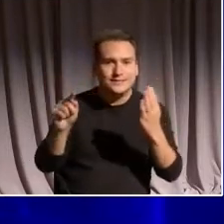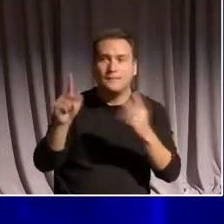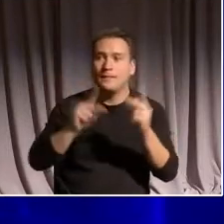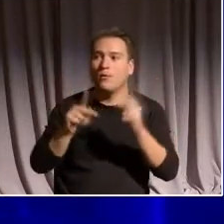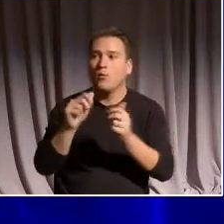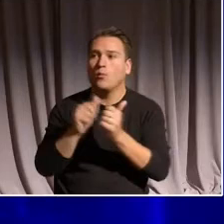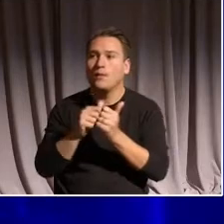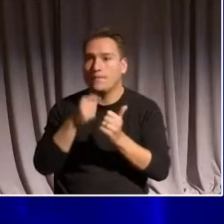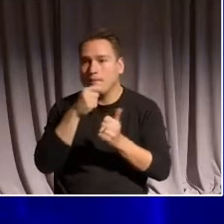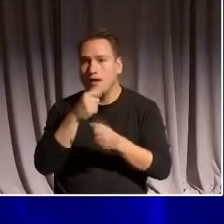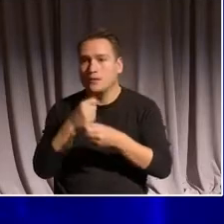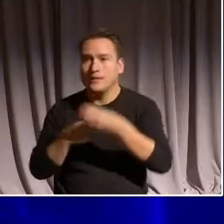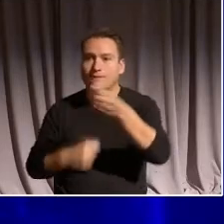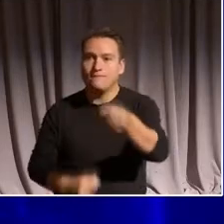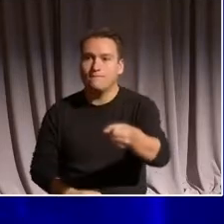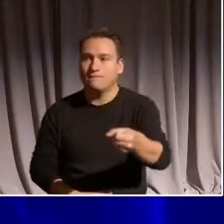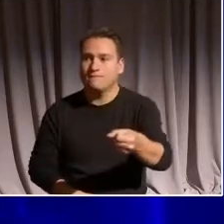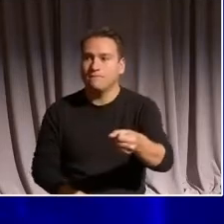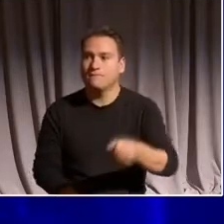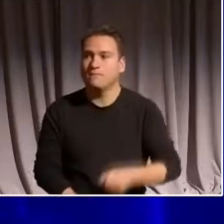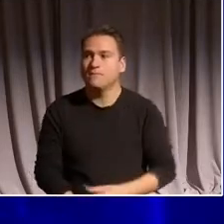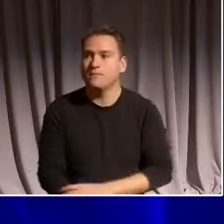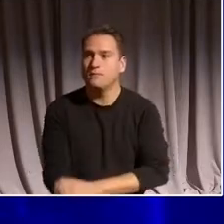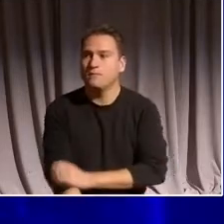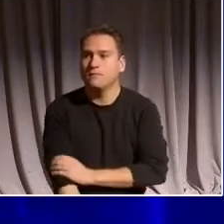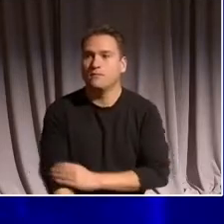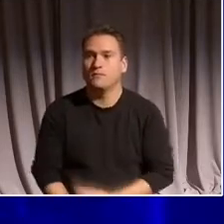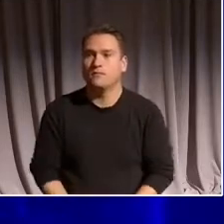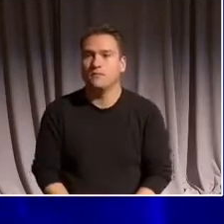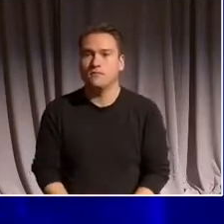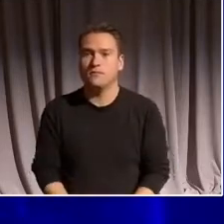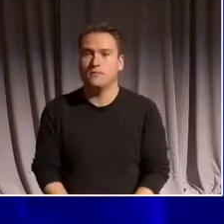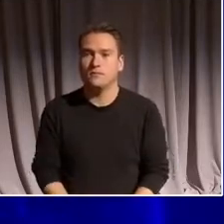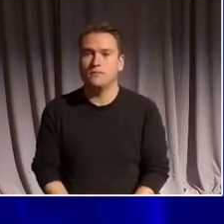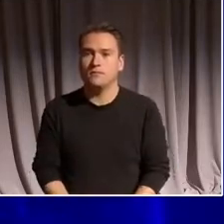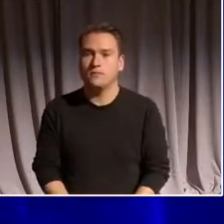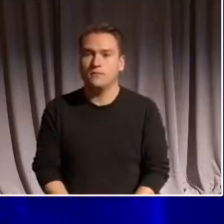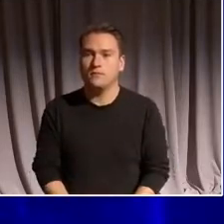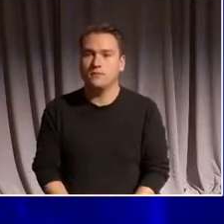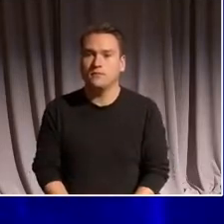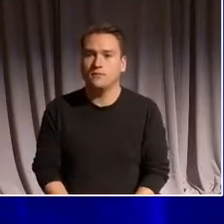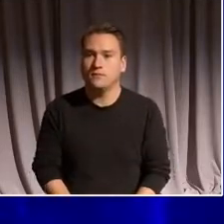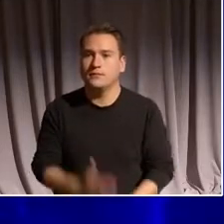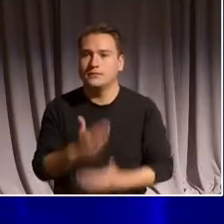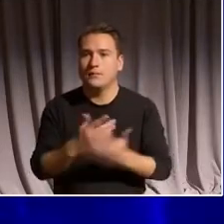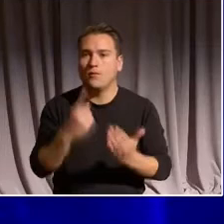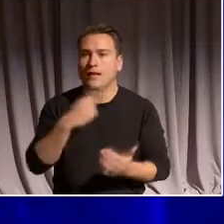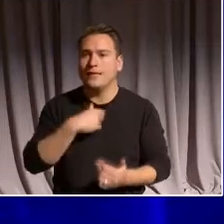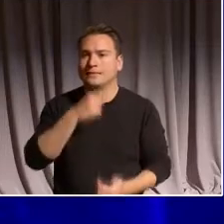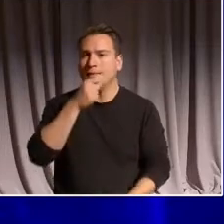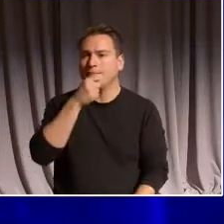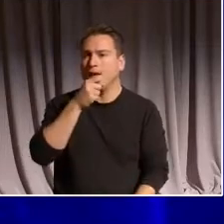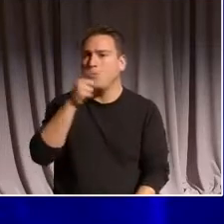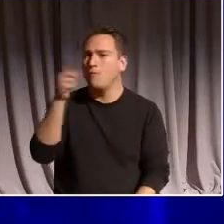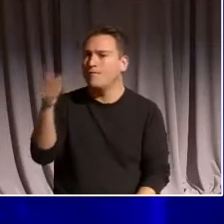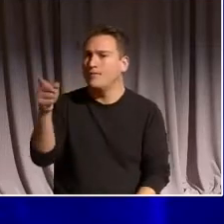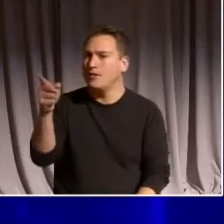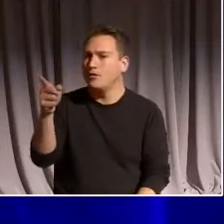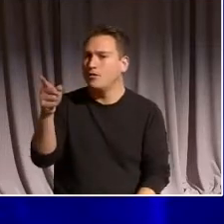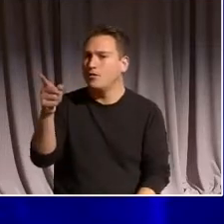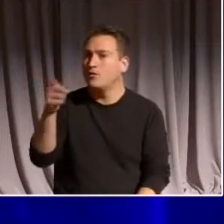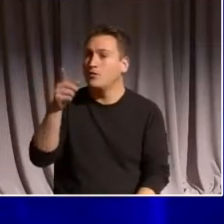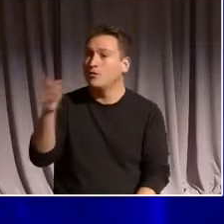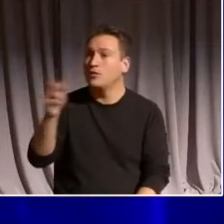mics. Oh, I have a mic, Sarah. Oh, you have the mic. Okay, whoever, I'm sorry again, my glasses. you can- So, okay,